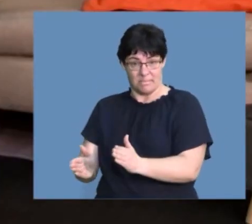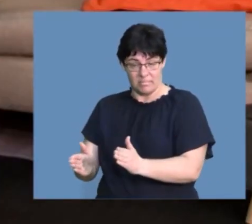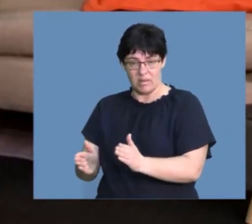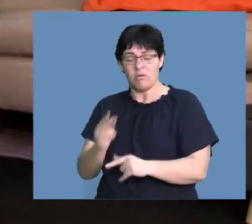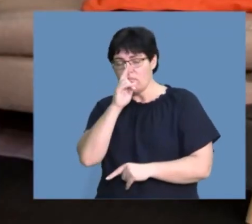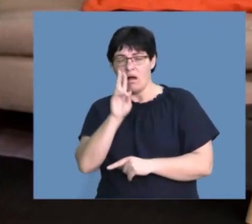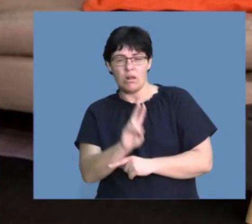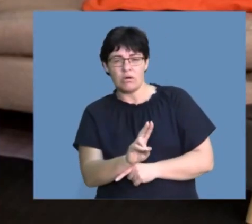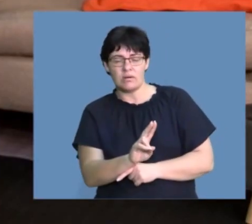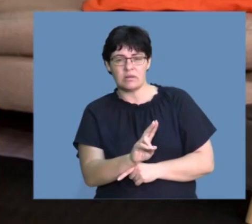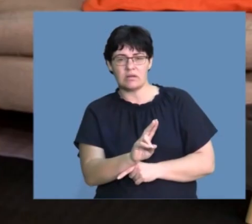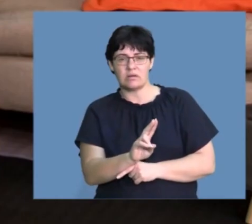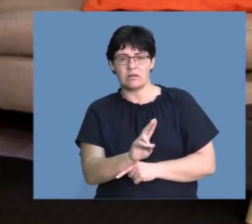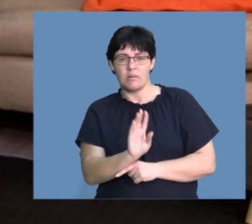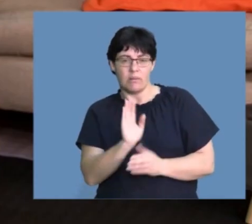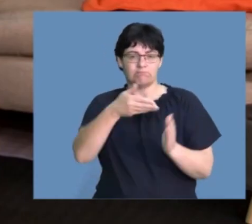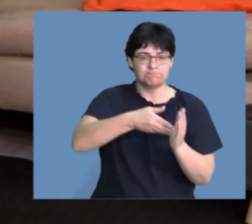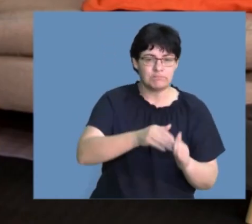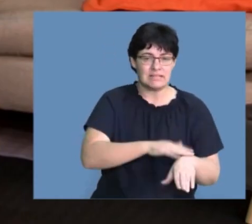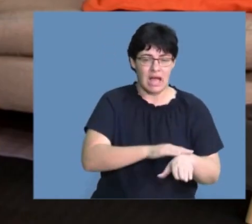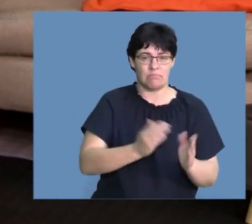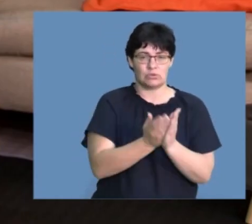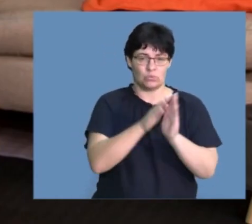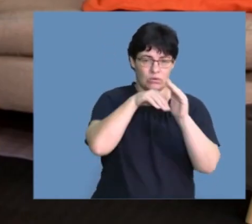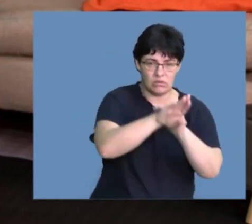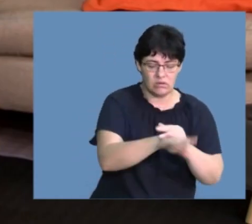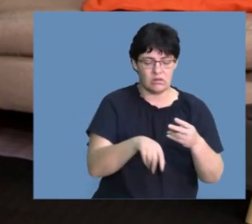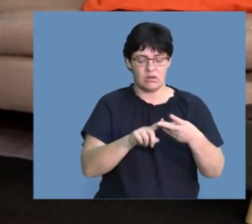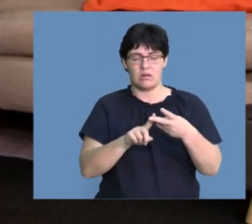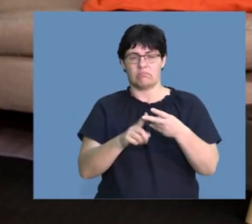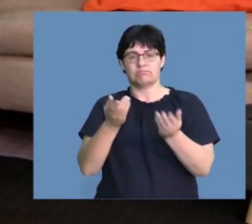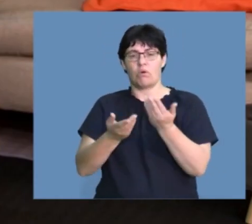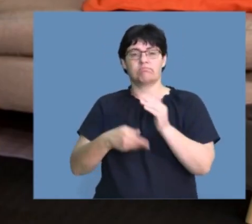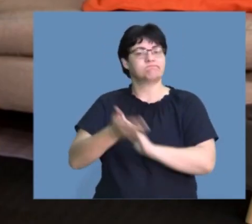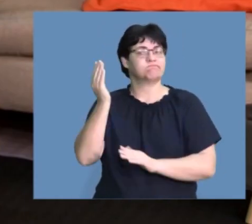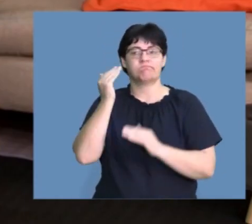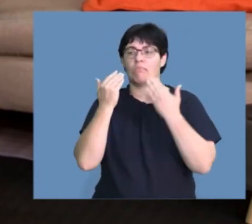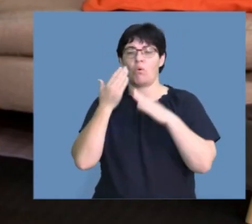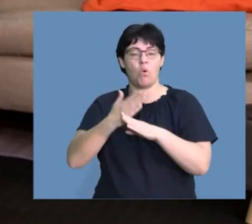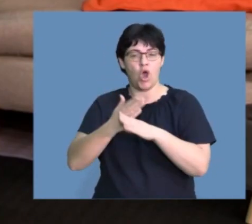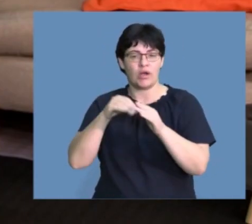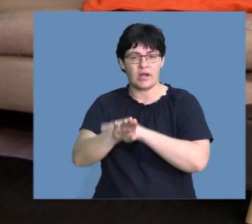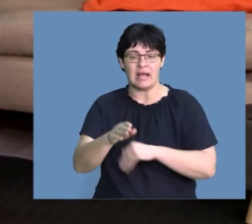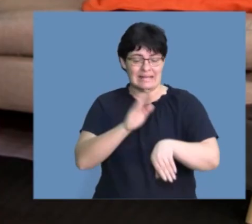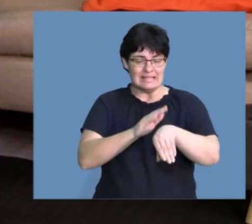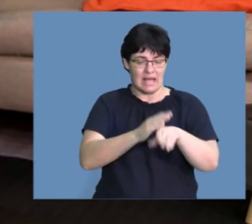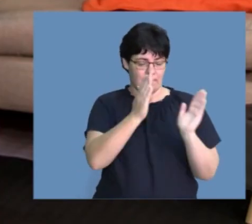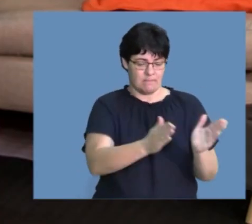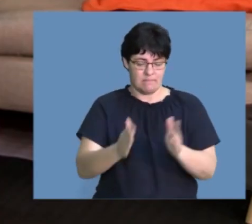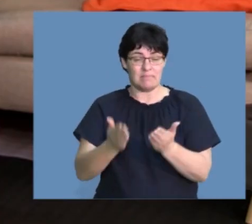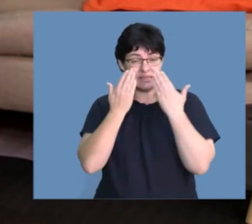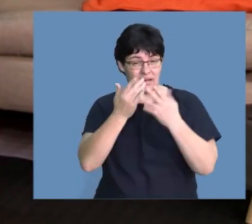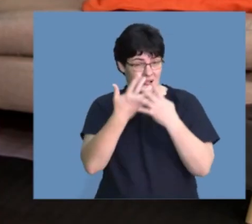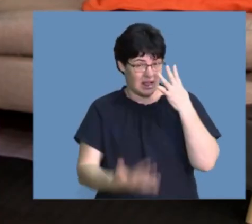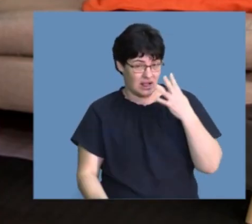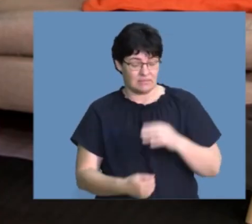to look at arriving at school on time, we'll get to work on time, studying on time.